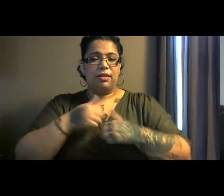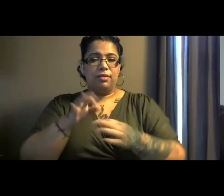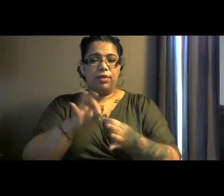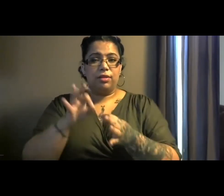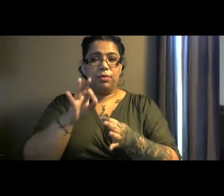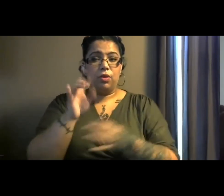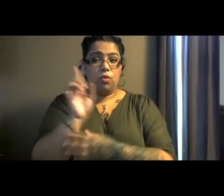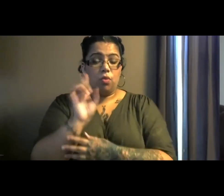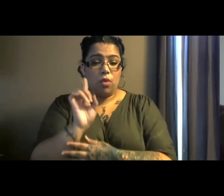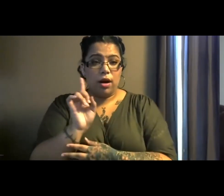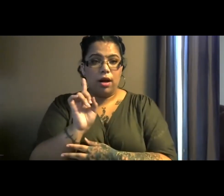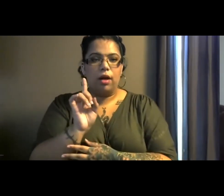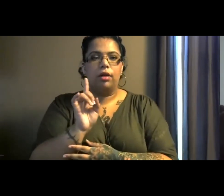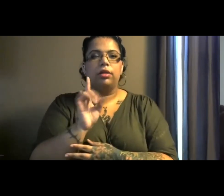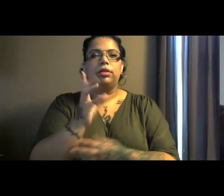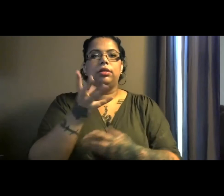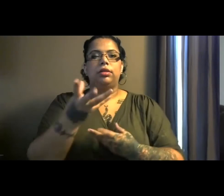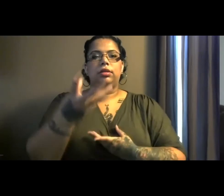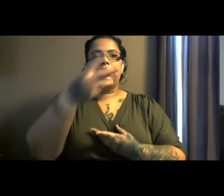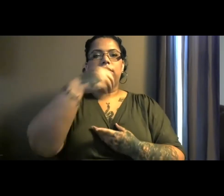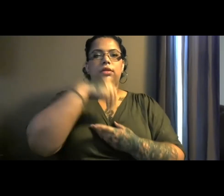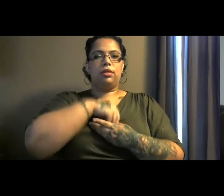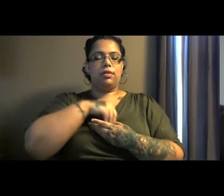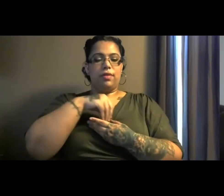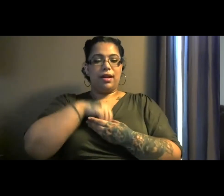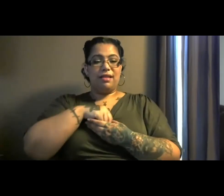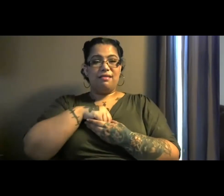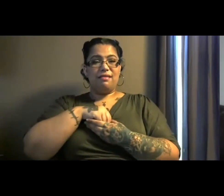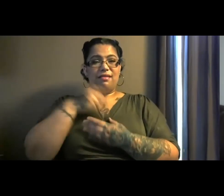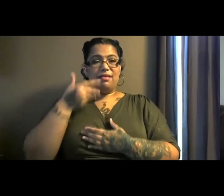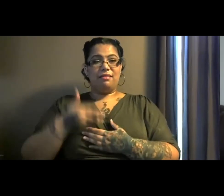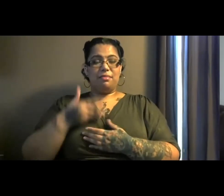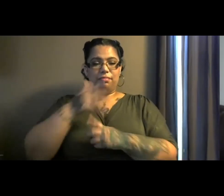in and around me.